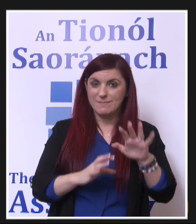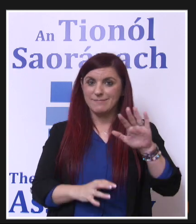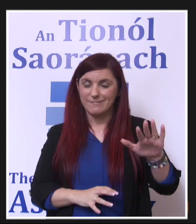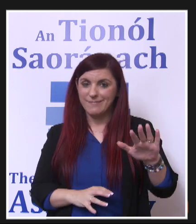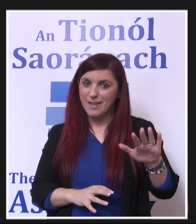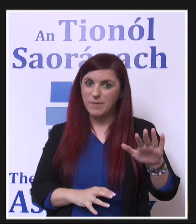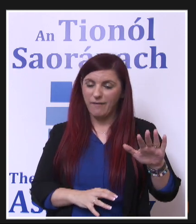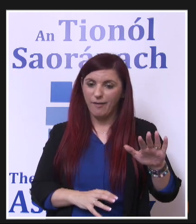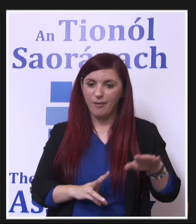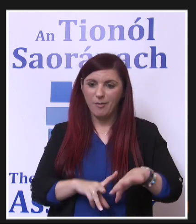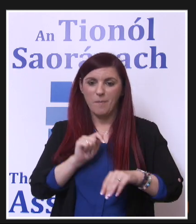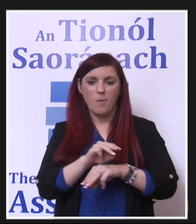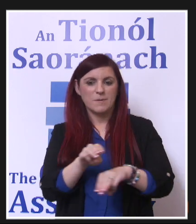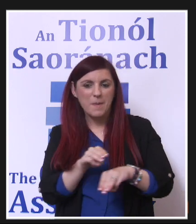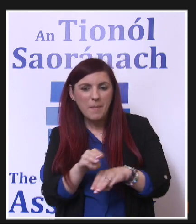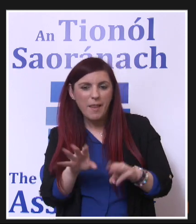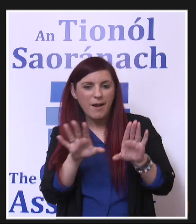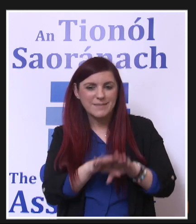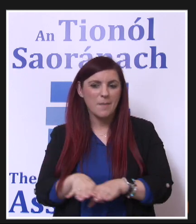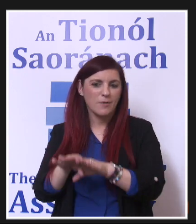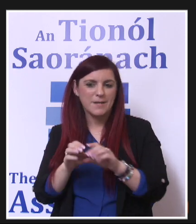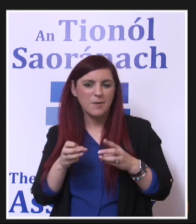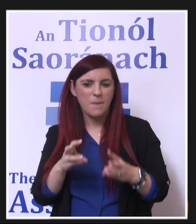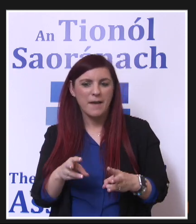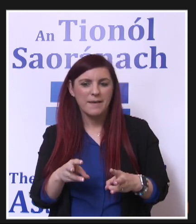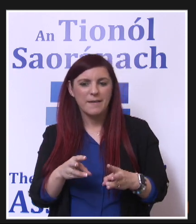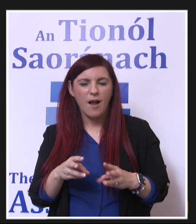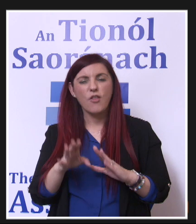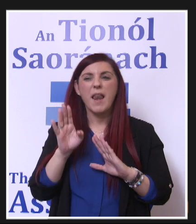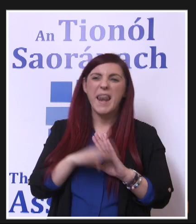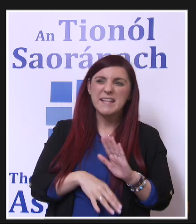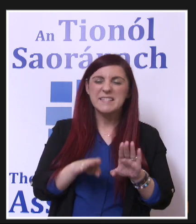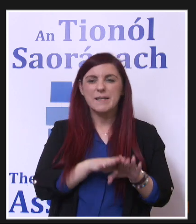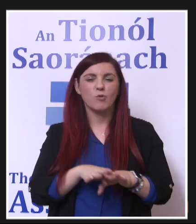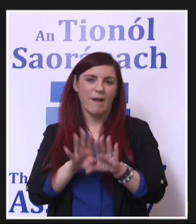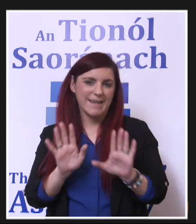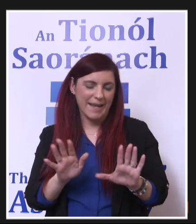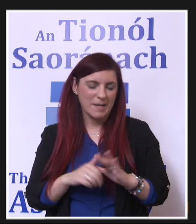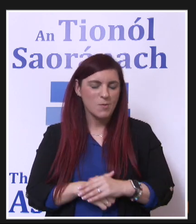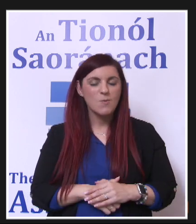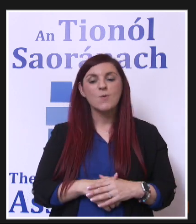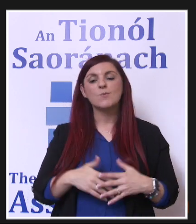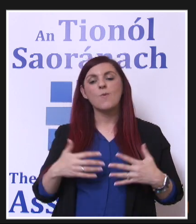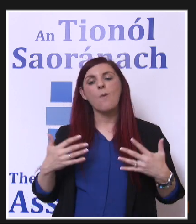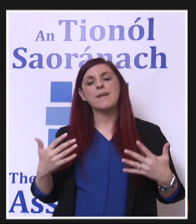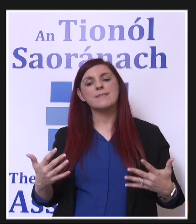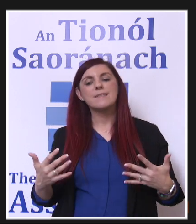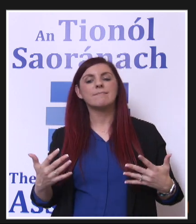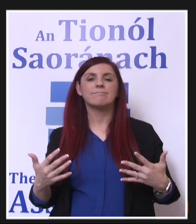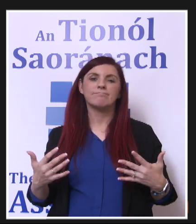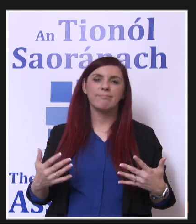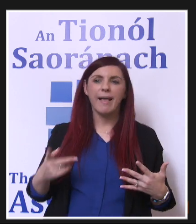the city's very Democratic, very left Democratic at this point. So I think if you had